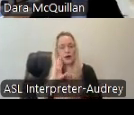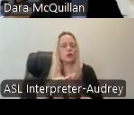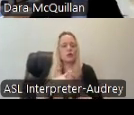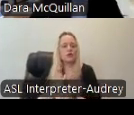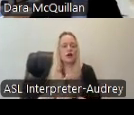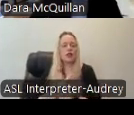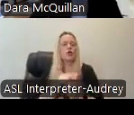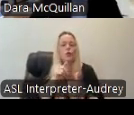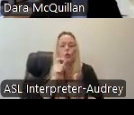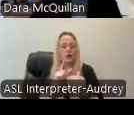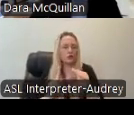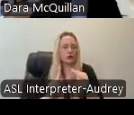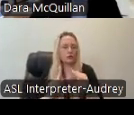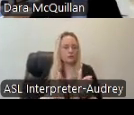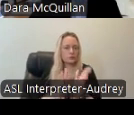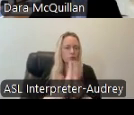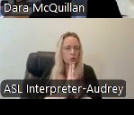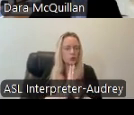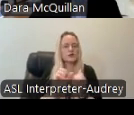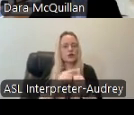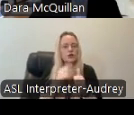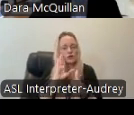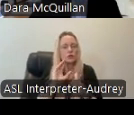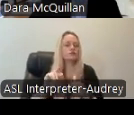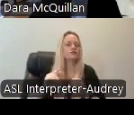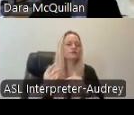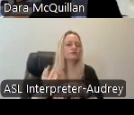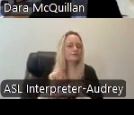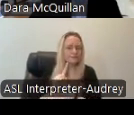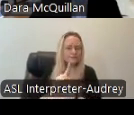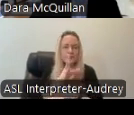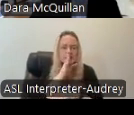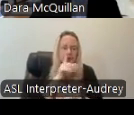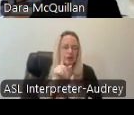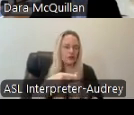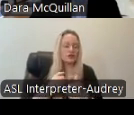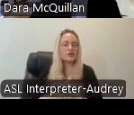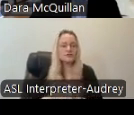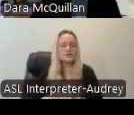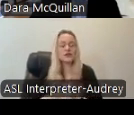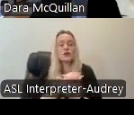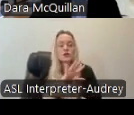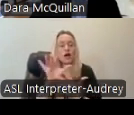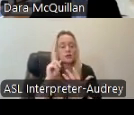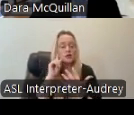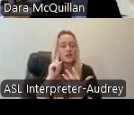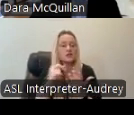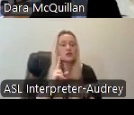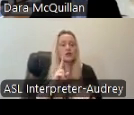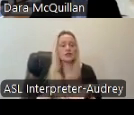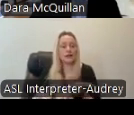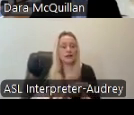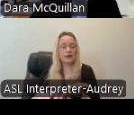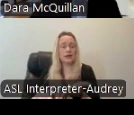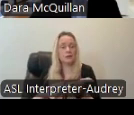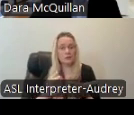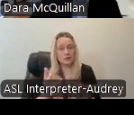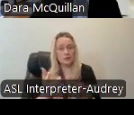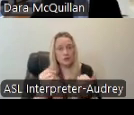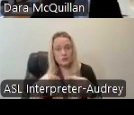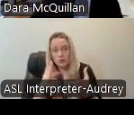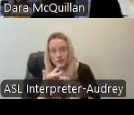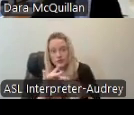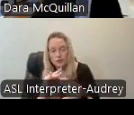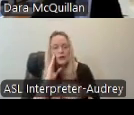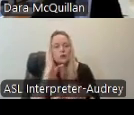hand or pressed *9. The option to sign up to speak will end at 7 p.m.